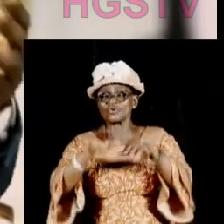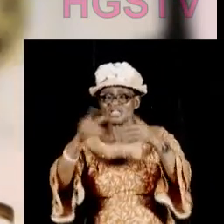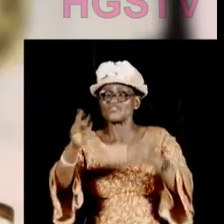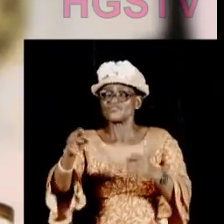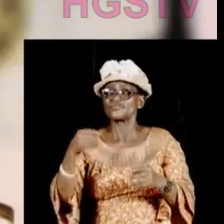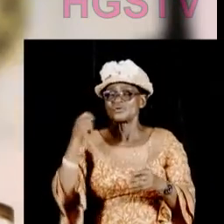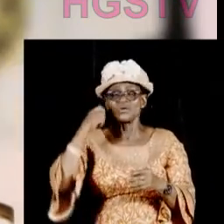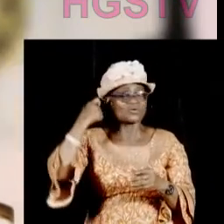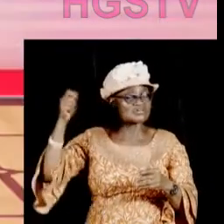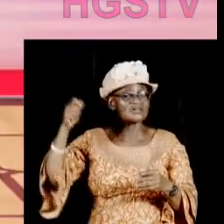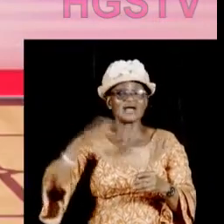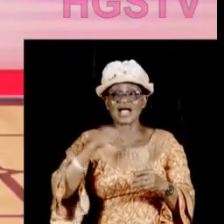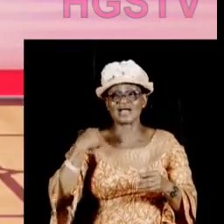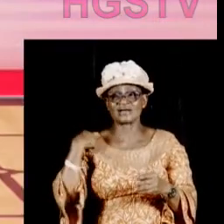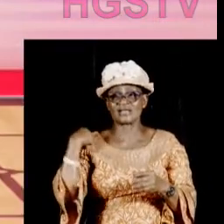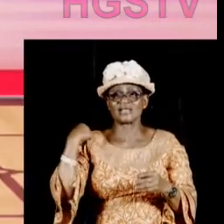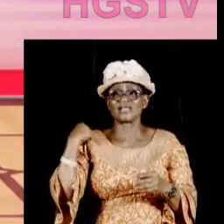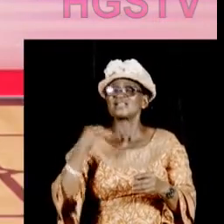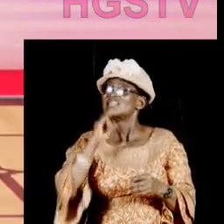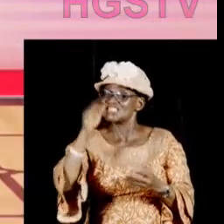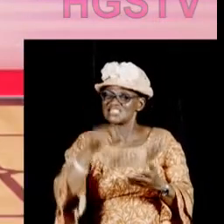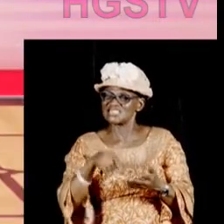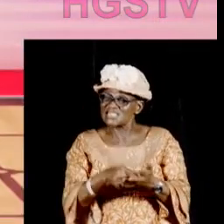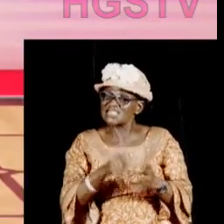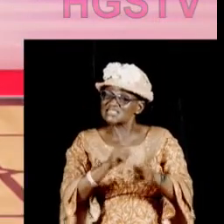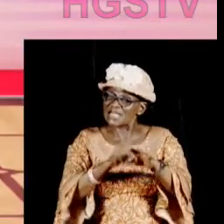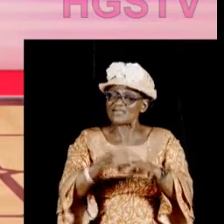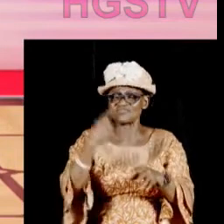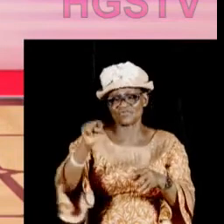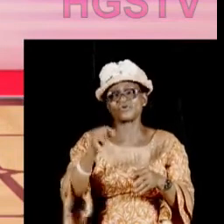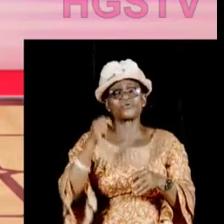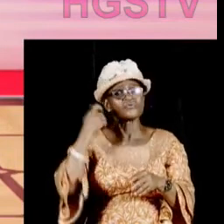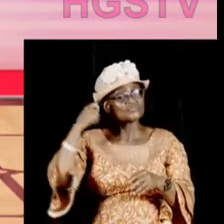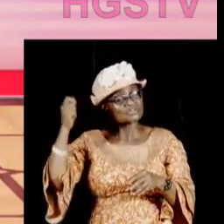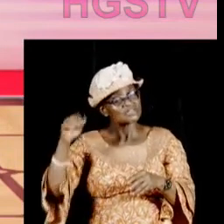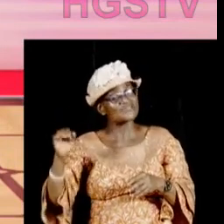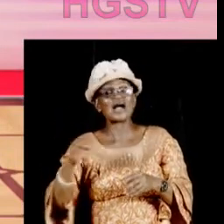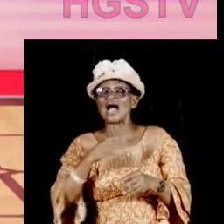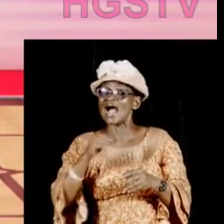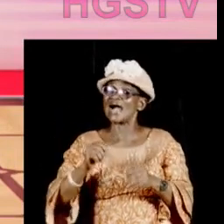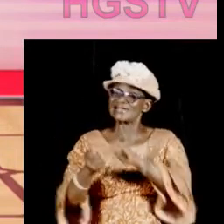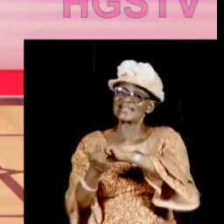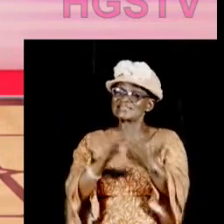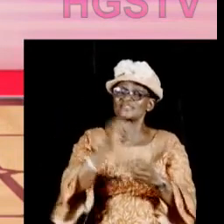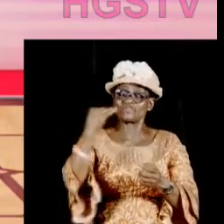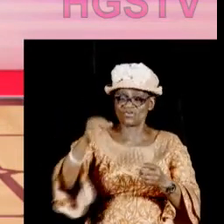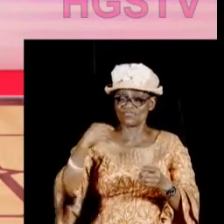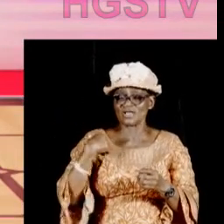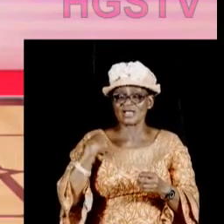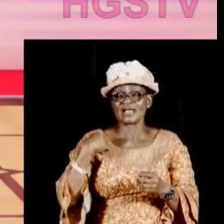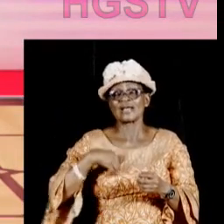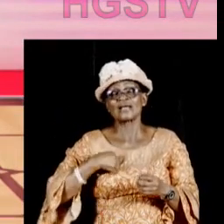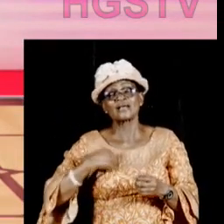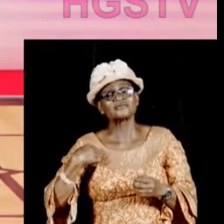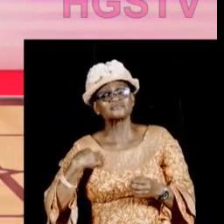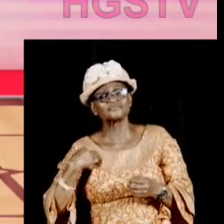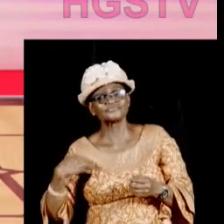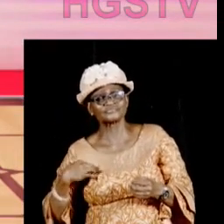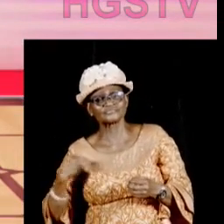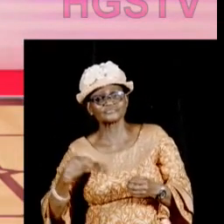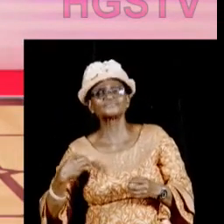said, is this the time for silver? Is it the time for exchange of garment? He said, the leprosy of